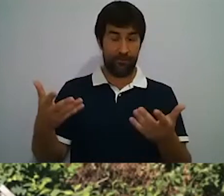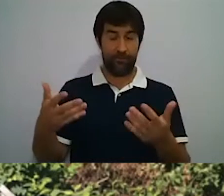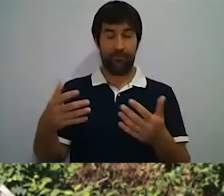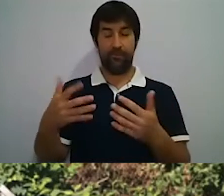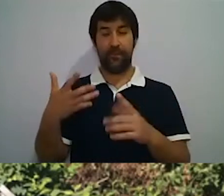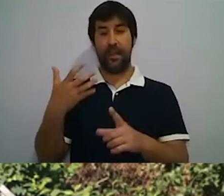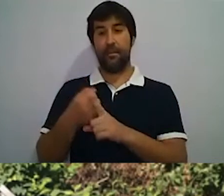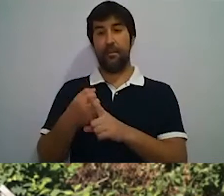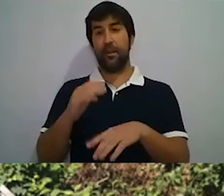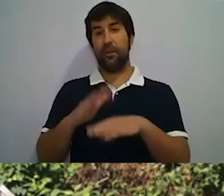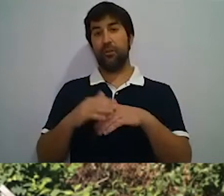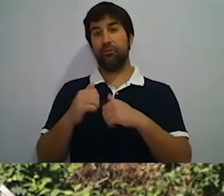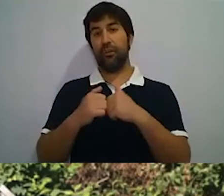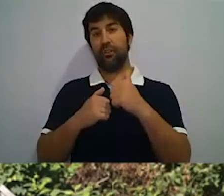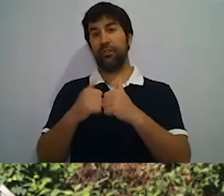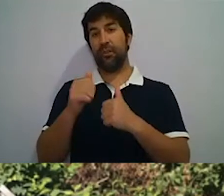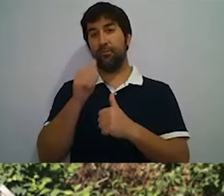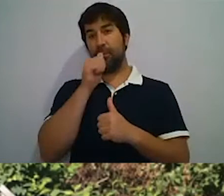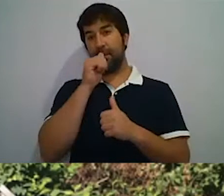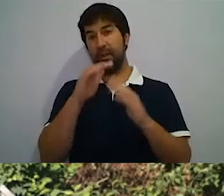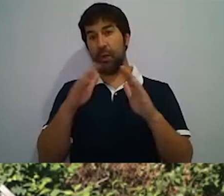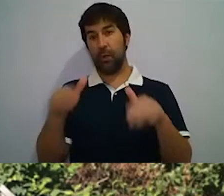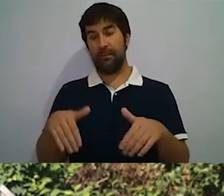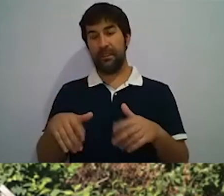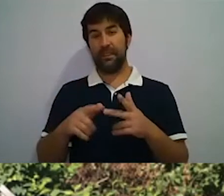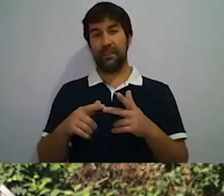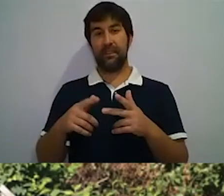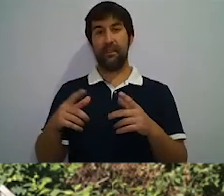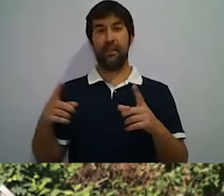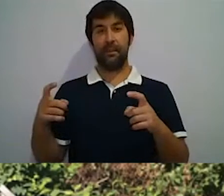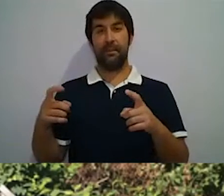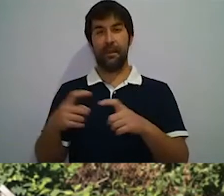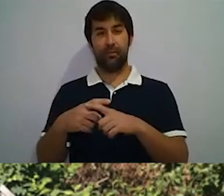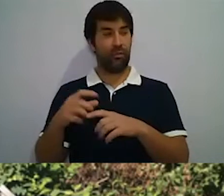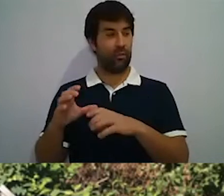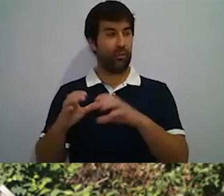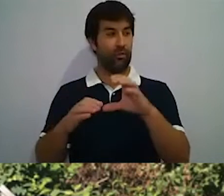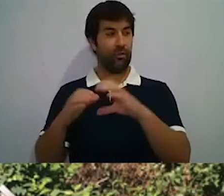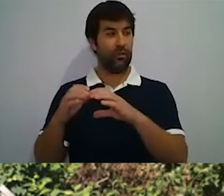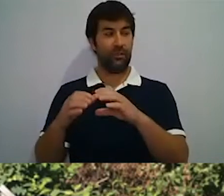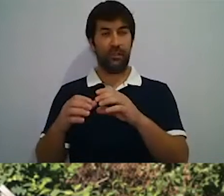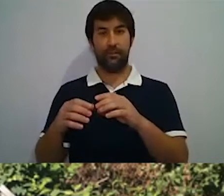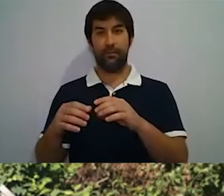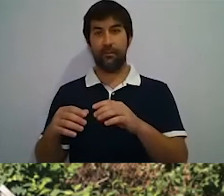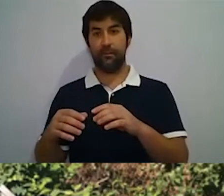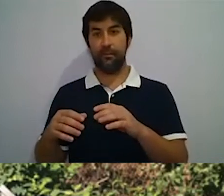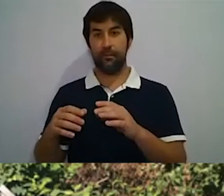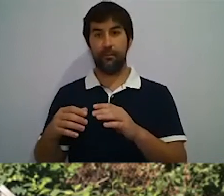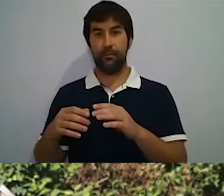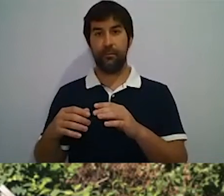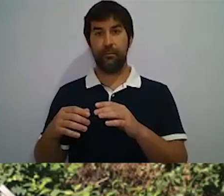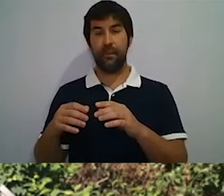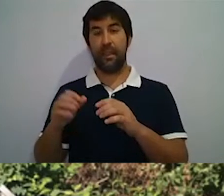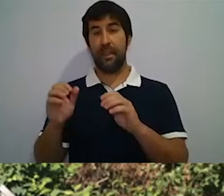we'll need to design the improvements in 1 year to have the capital budget available in the following year for